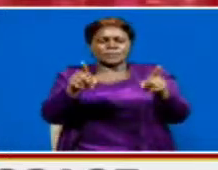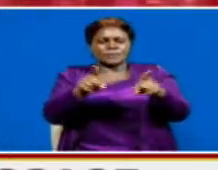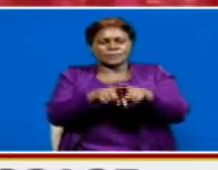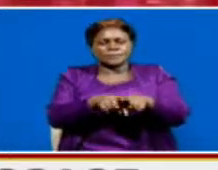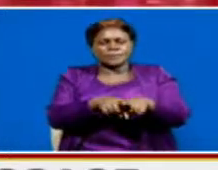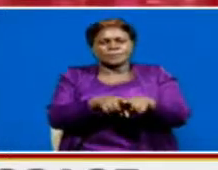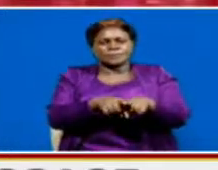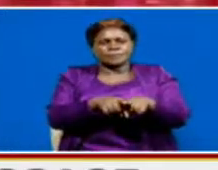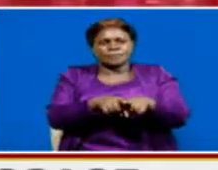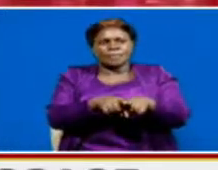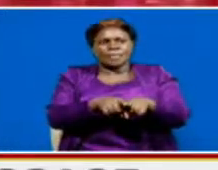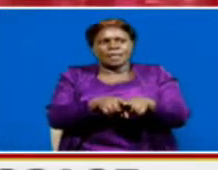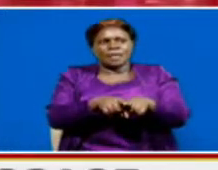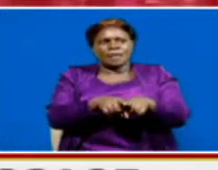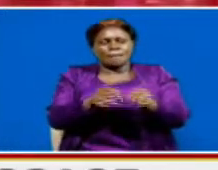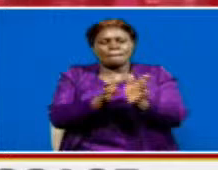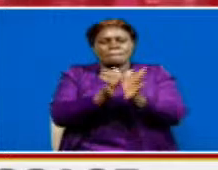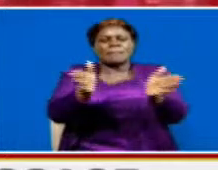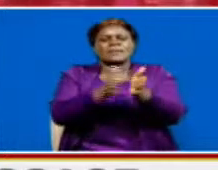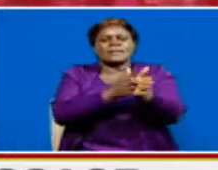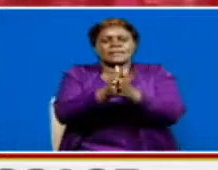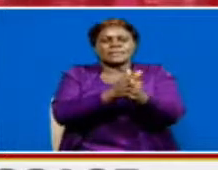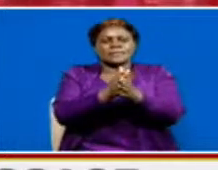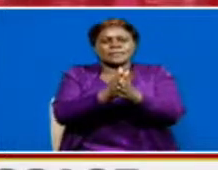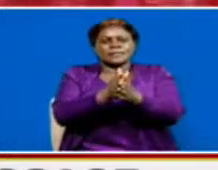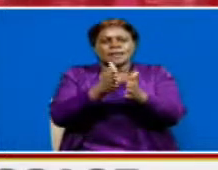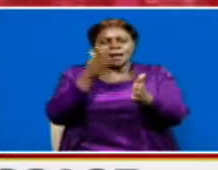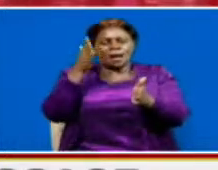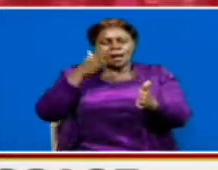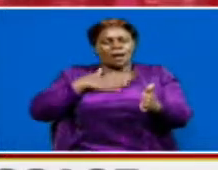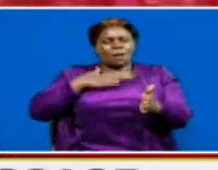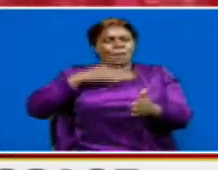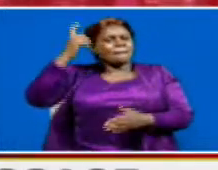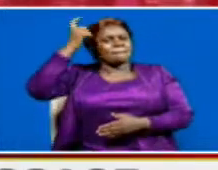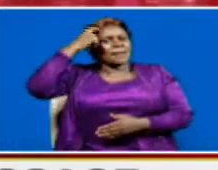discretion with the public interest in our mind.